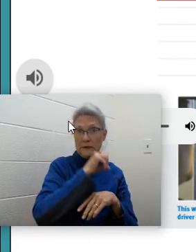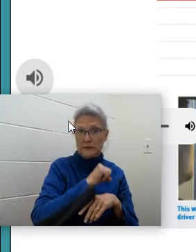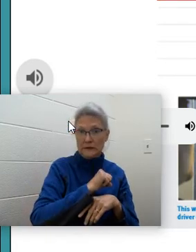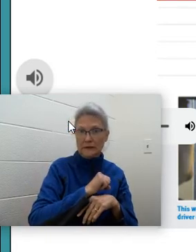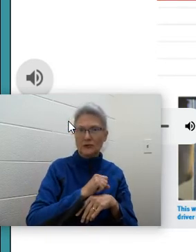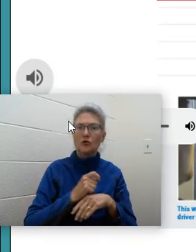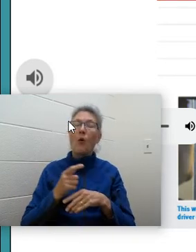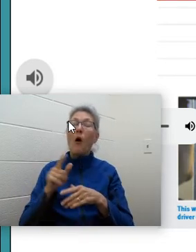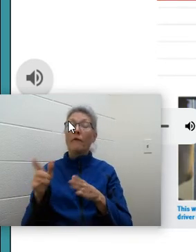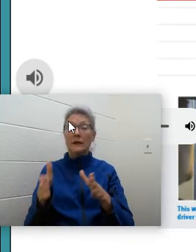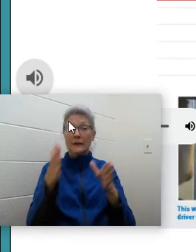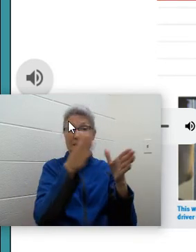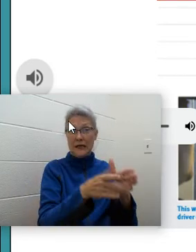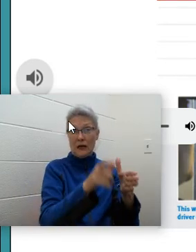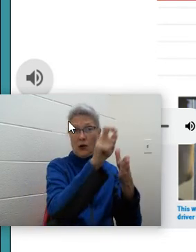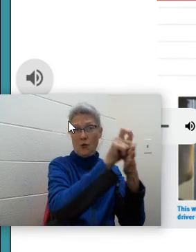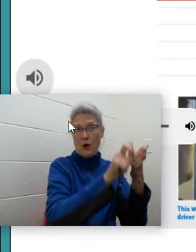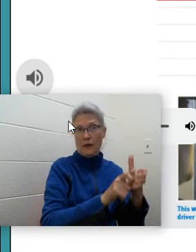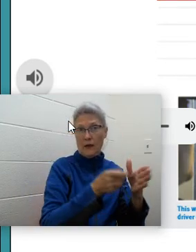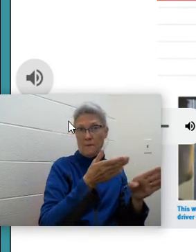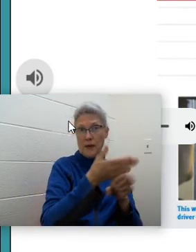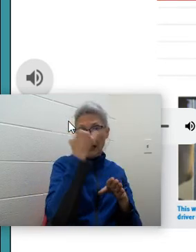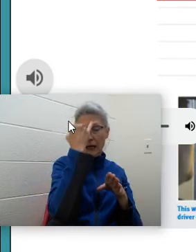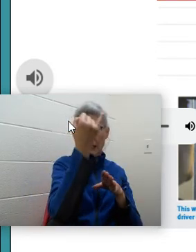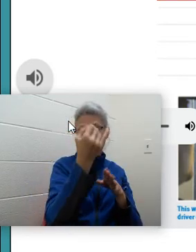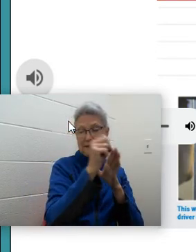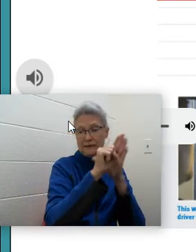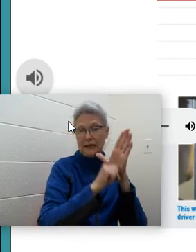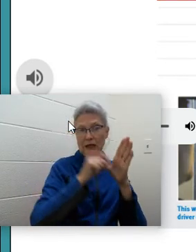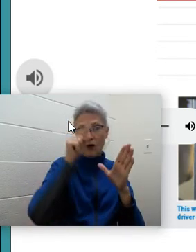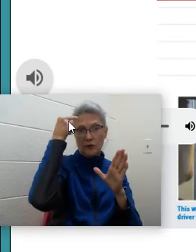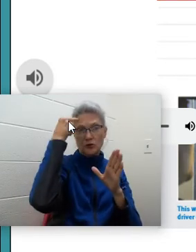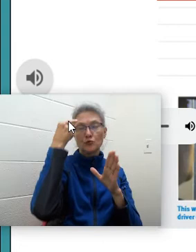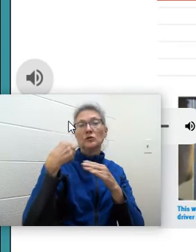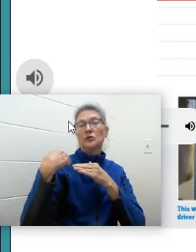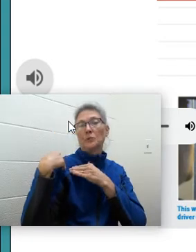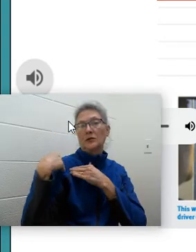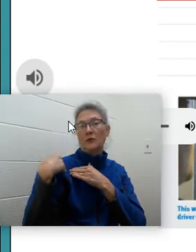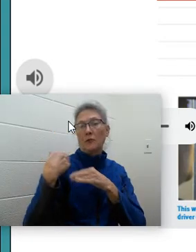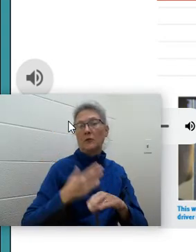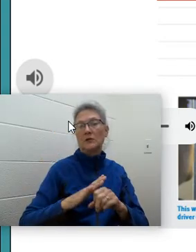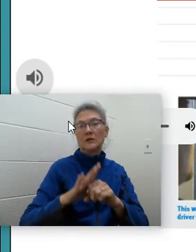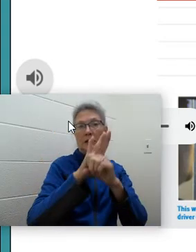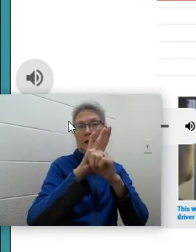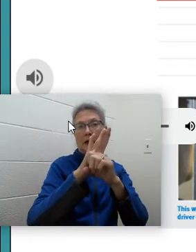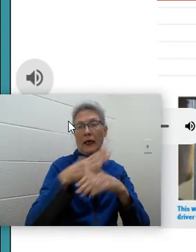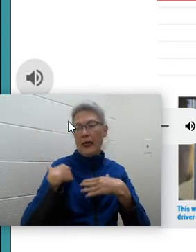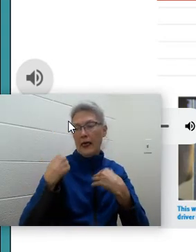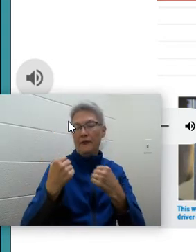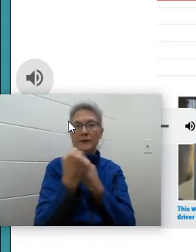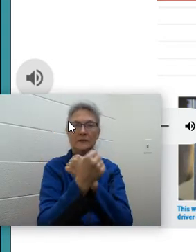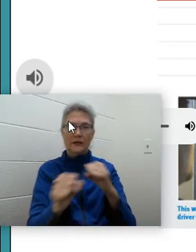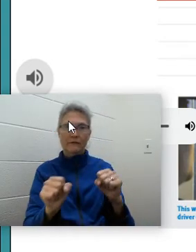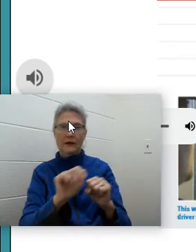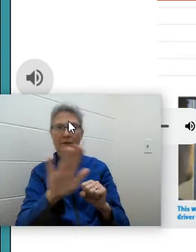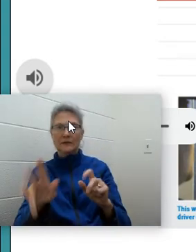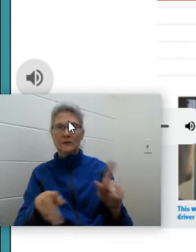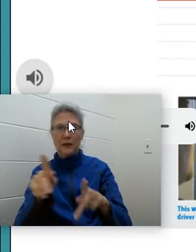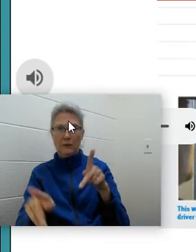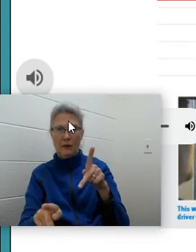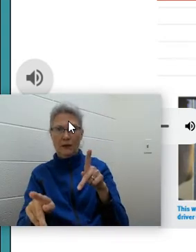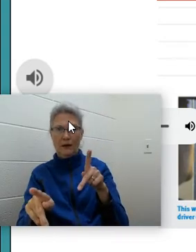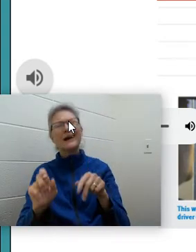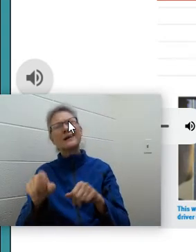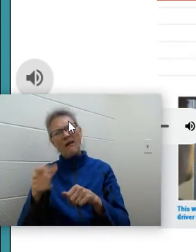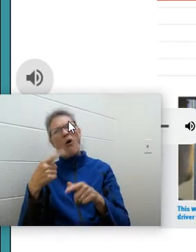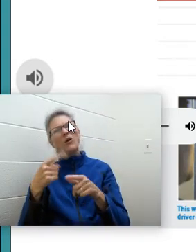idea. State governments are responsible for protecting the health and safety of its citizens. And I can always go